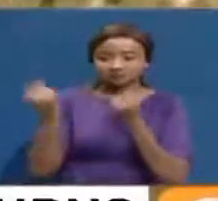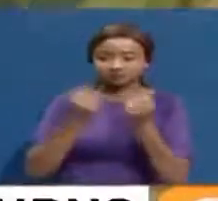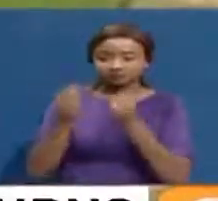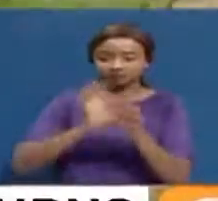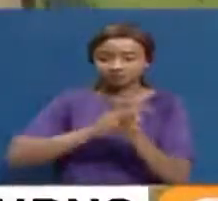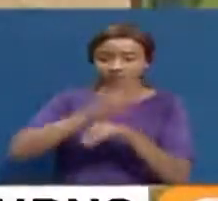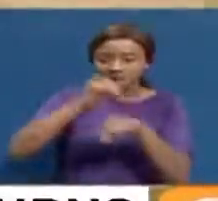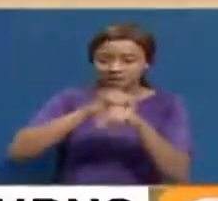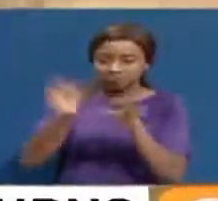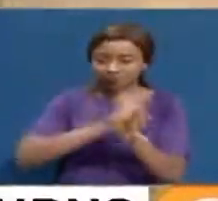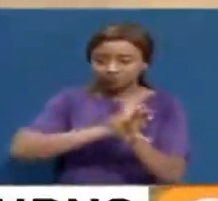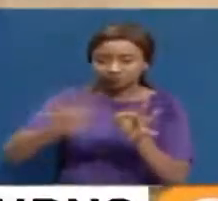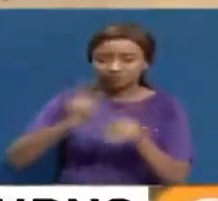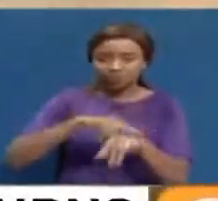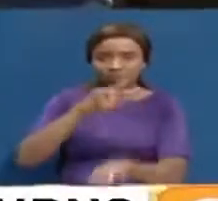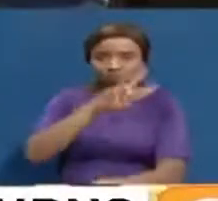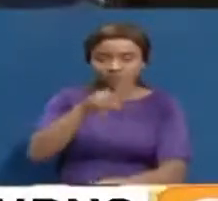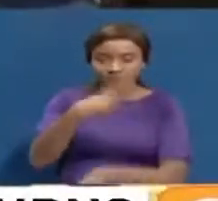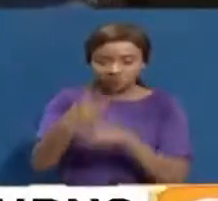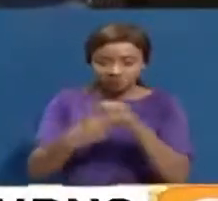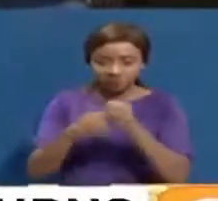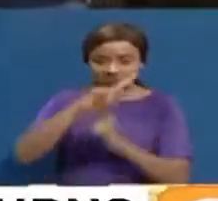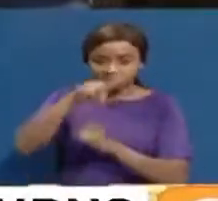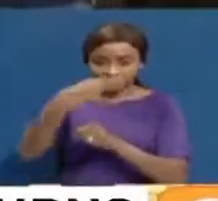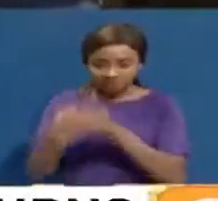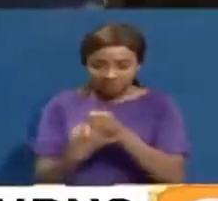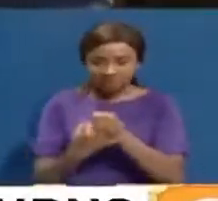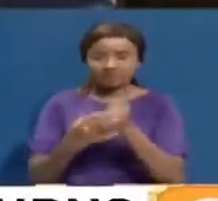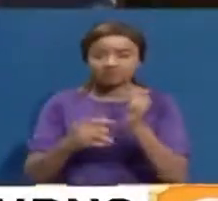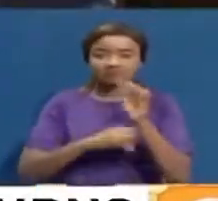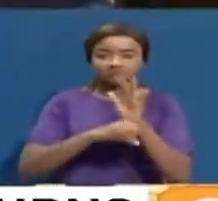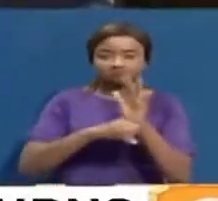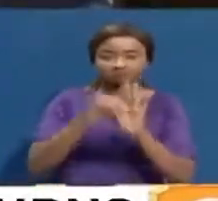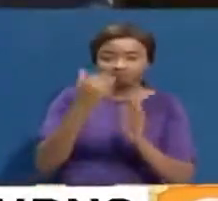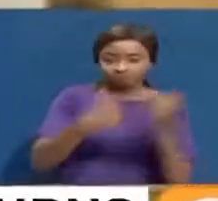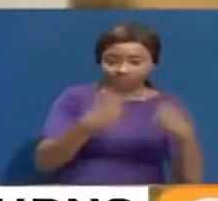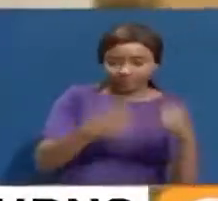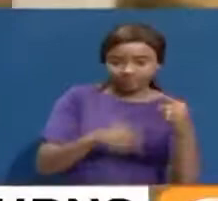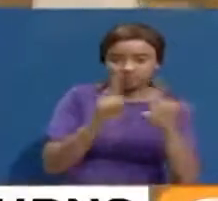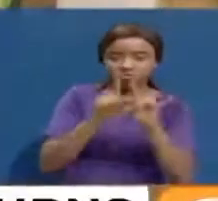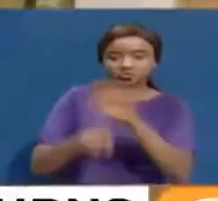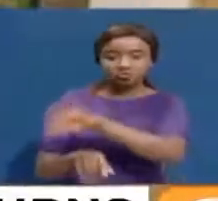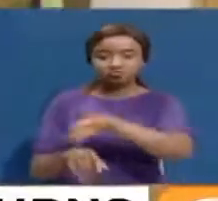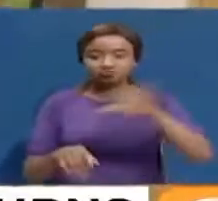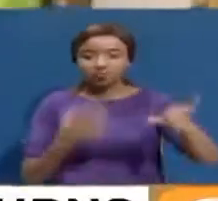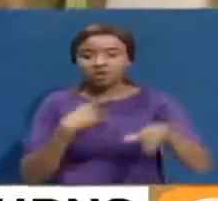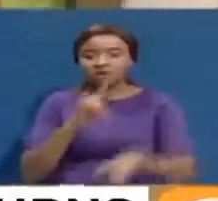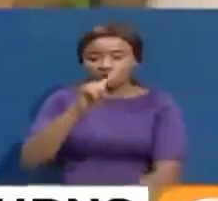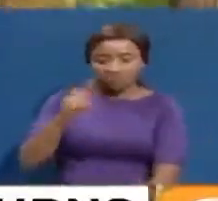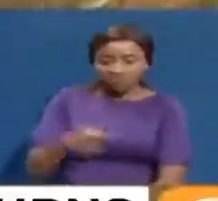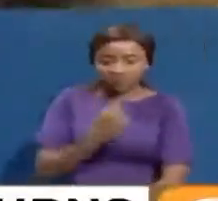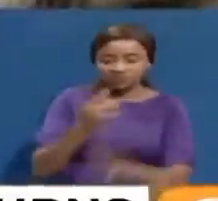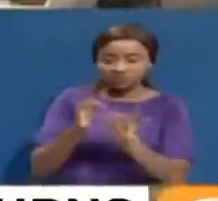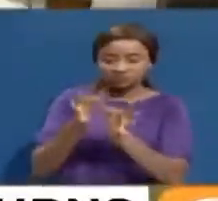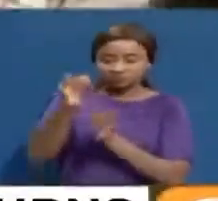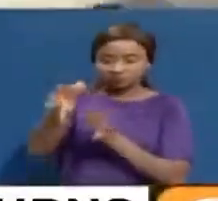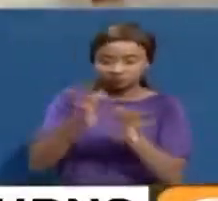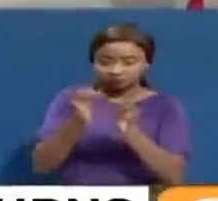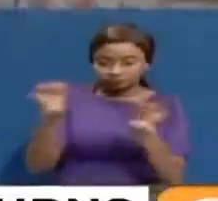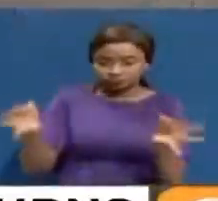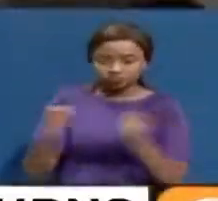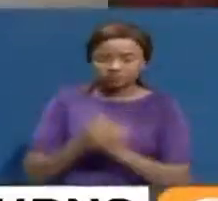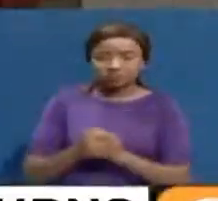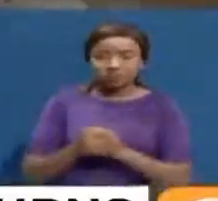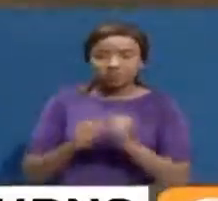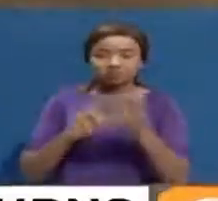Championship Series in the 2007-2008 season and will be competing in a 1000cc Vitz buggy. Karam-Veer